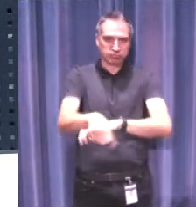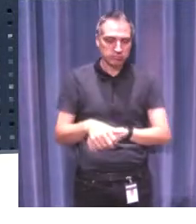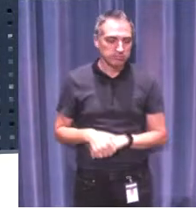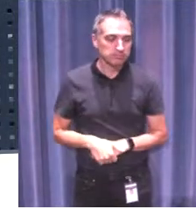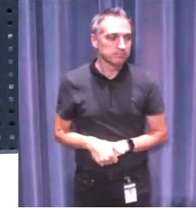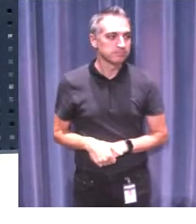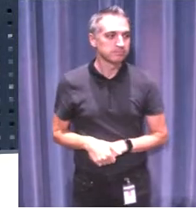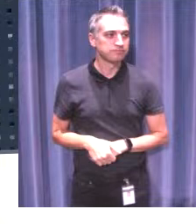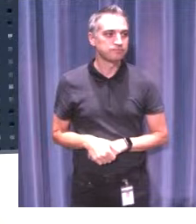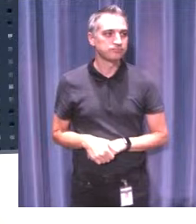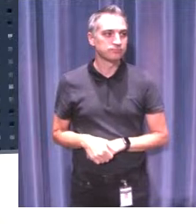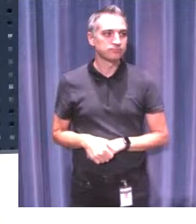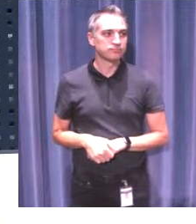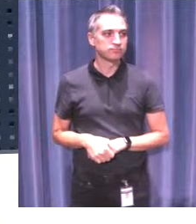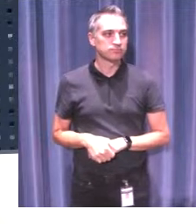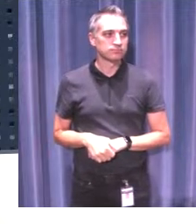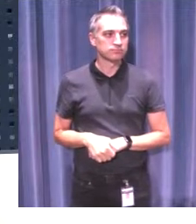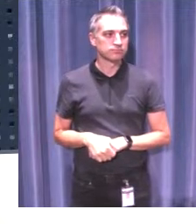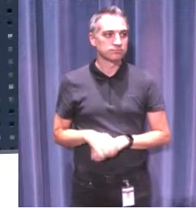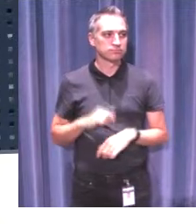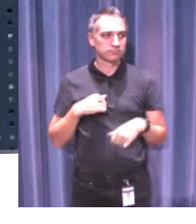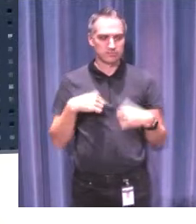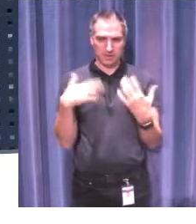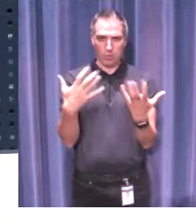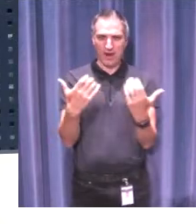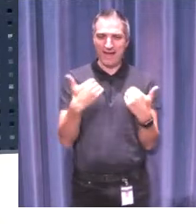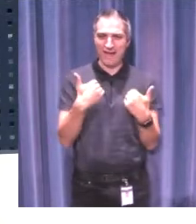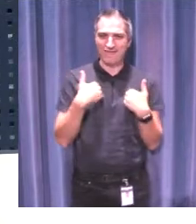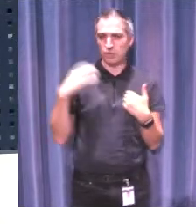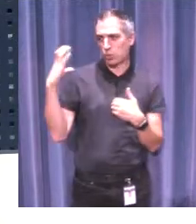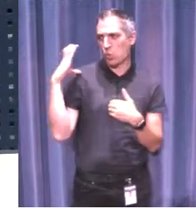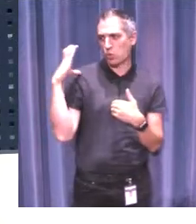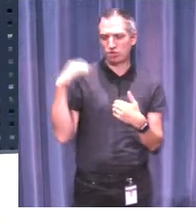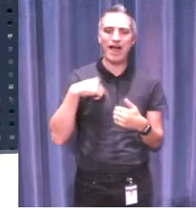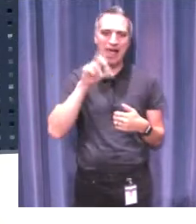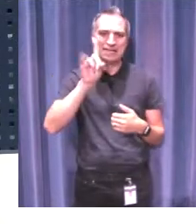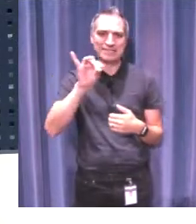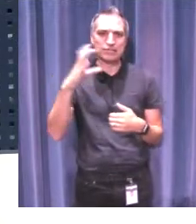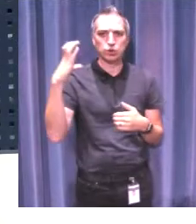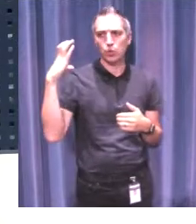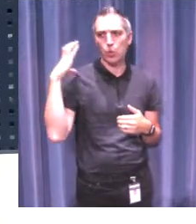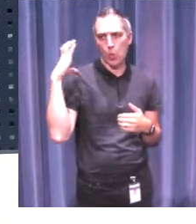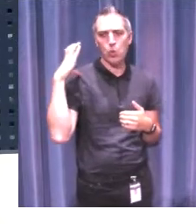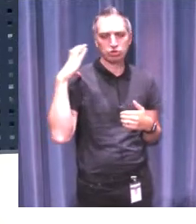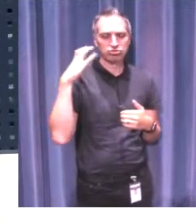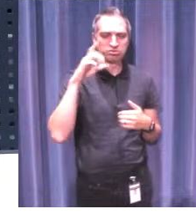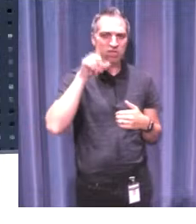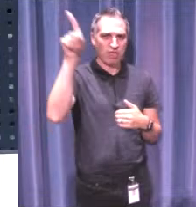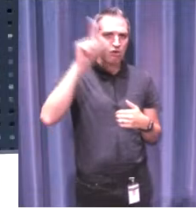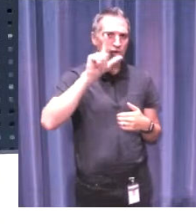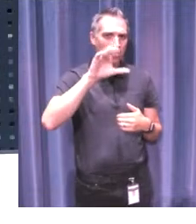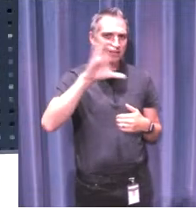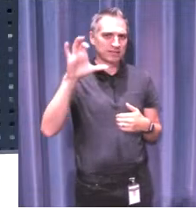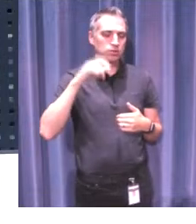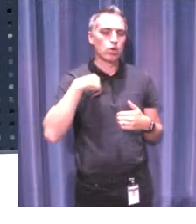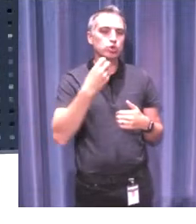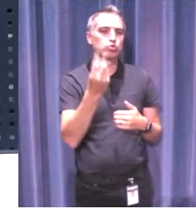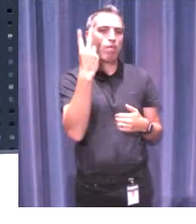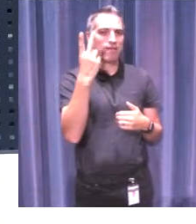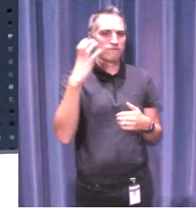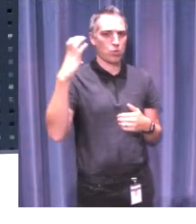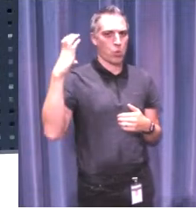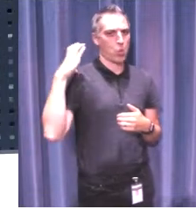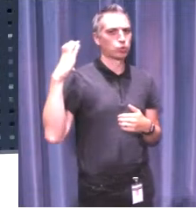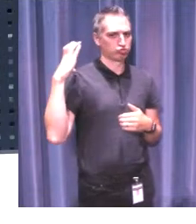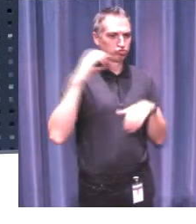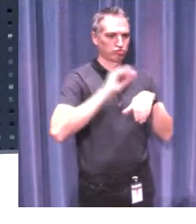I want to have a coach, and I did coaches in Lansing at scale. I did a dozen coaches,